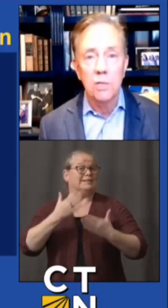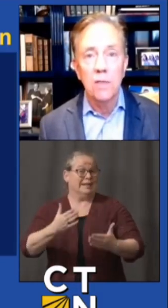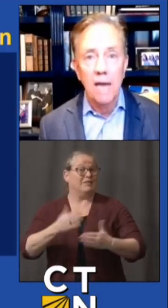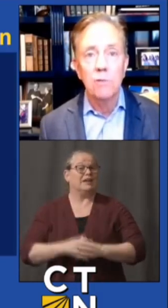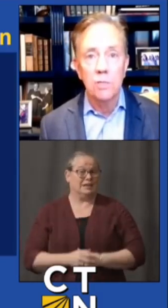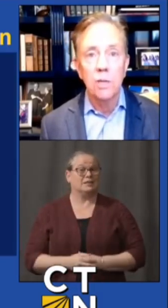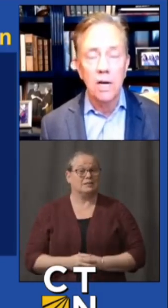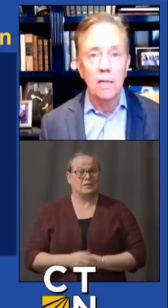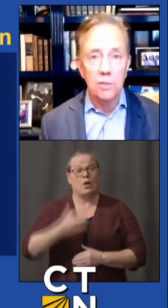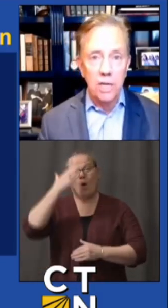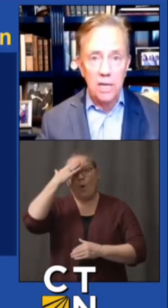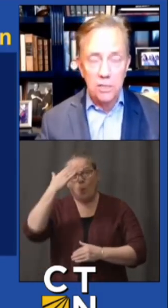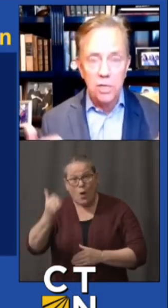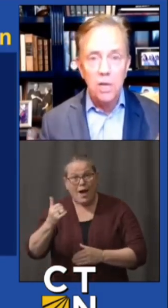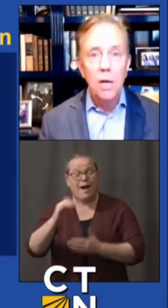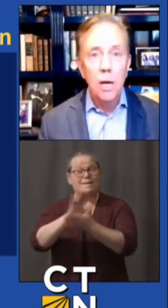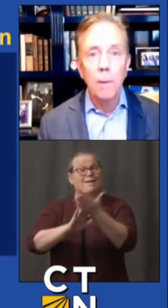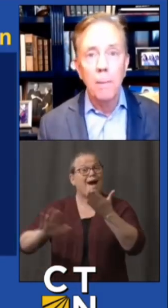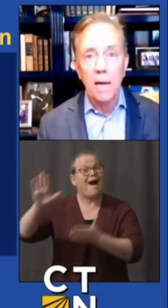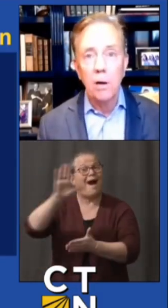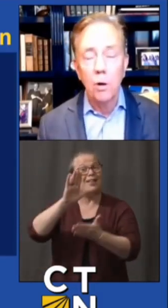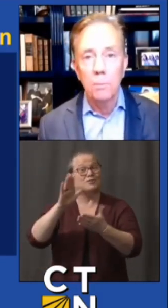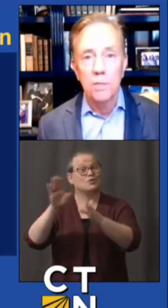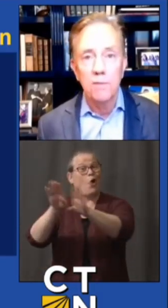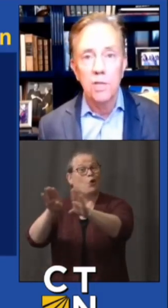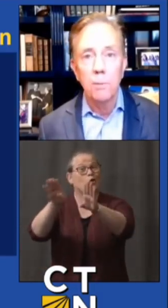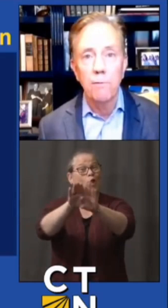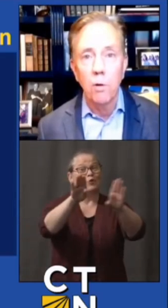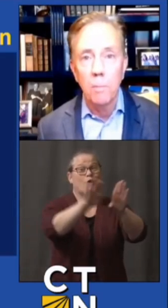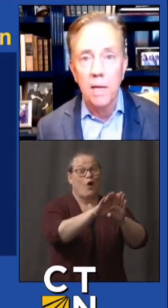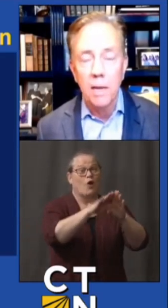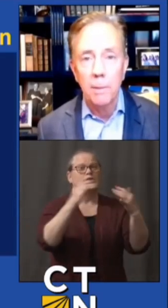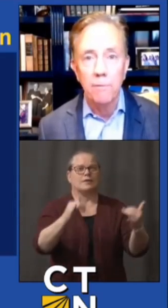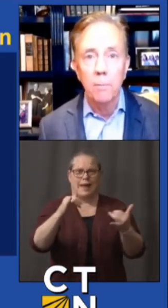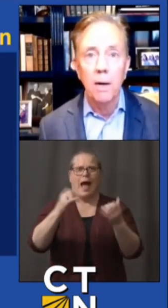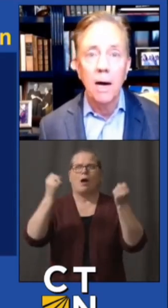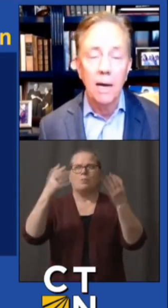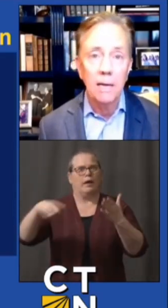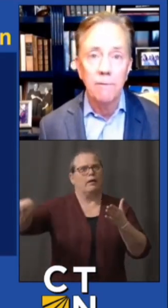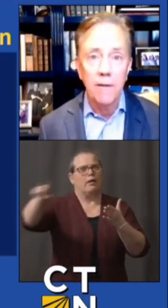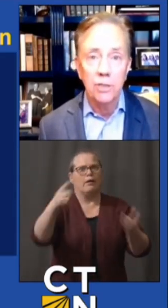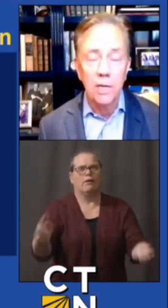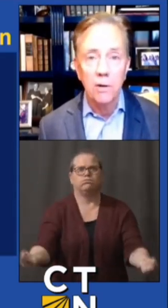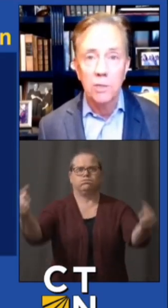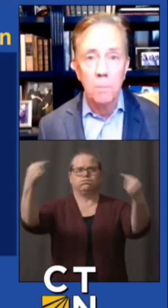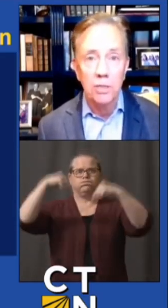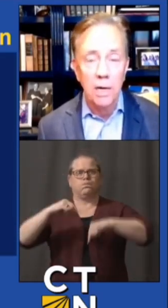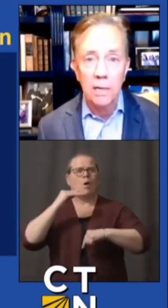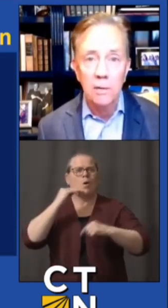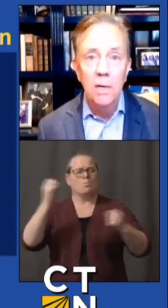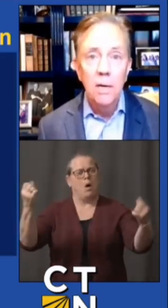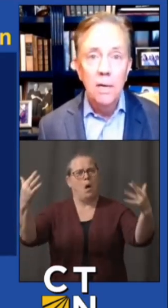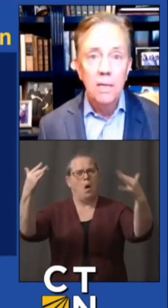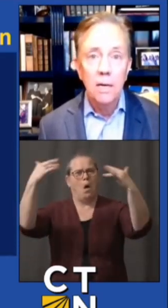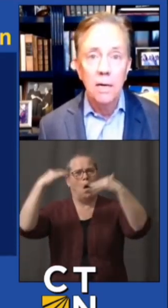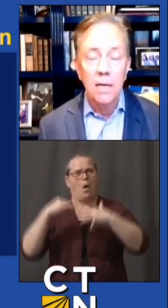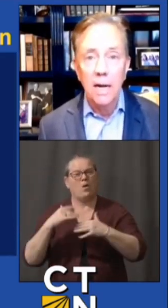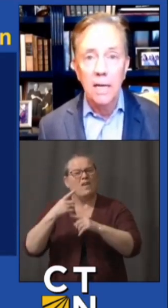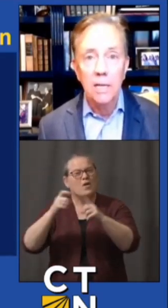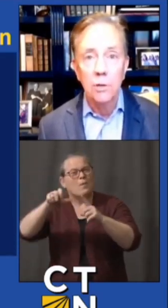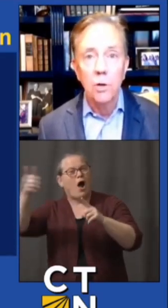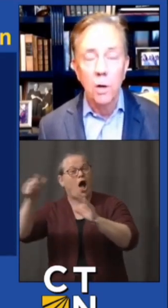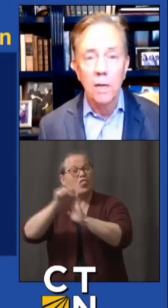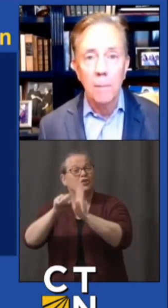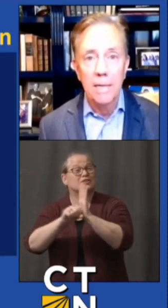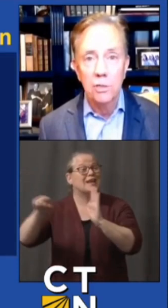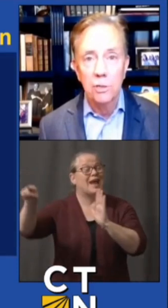thousands and thousands of college kids coming back home. As I've said before, many coming from high infection areas, much higher than Connecticut,